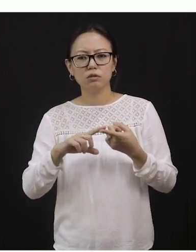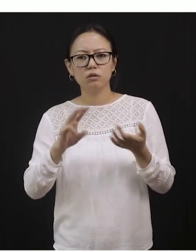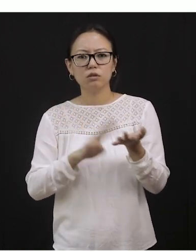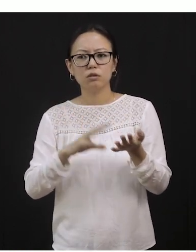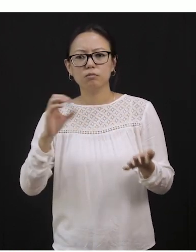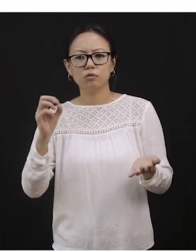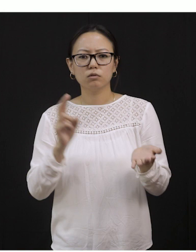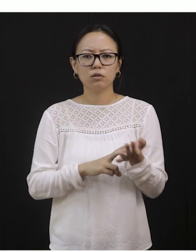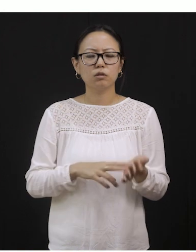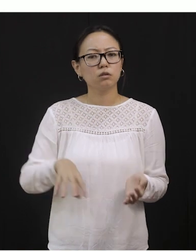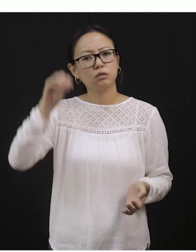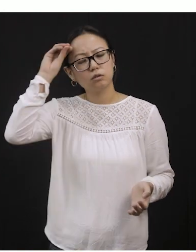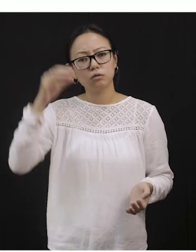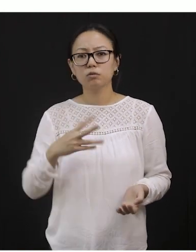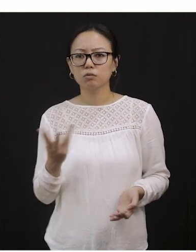friendship. See,